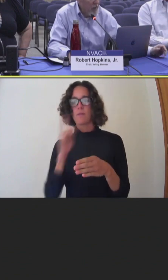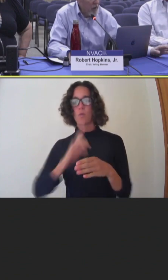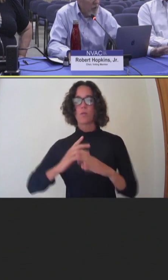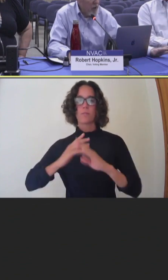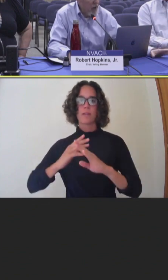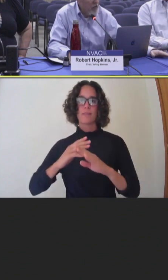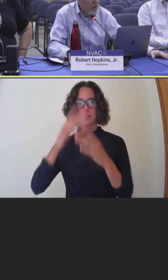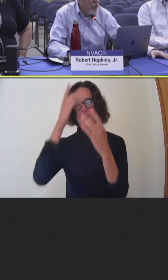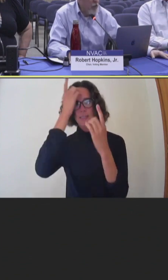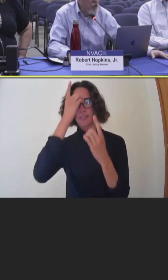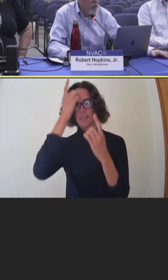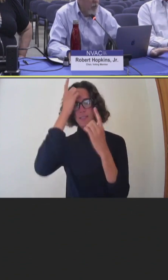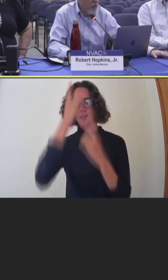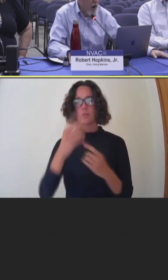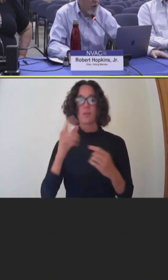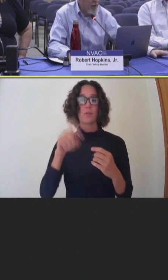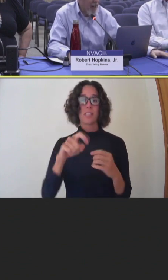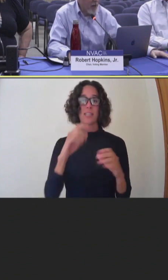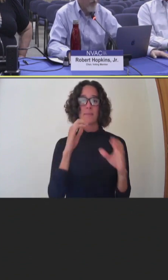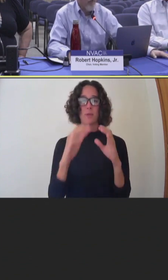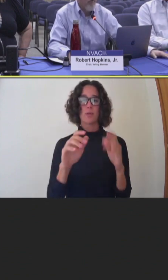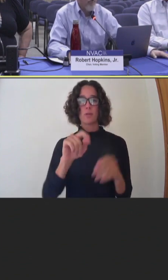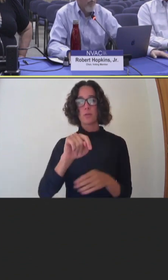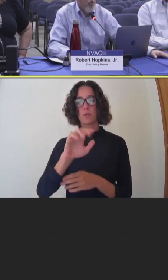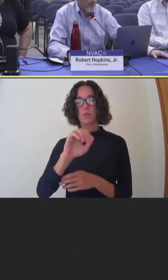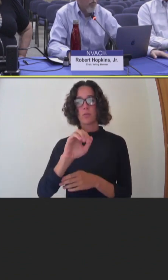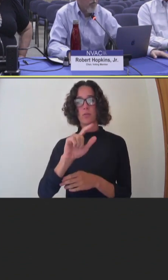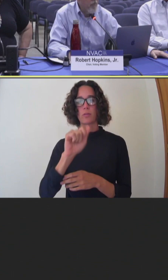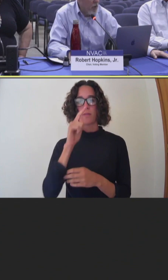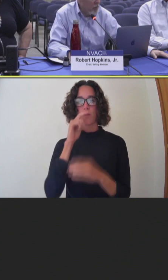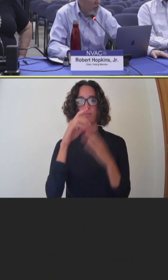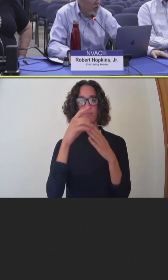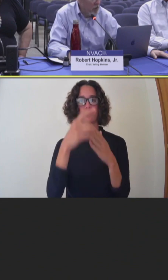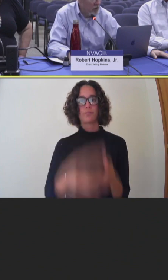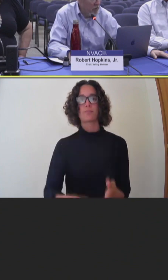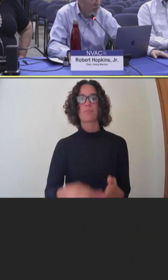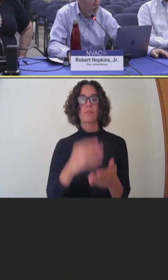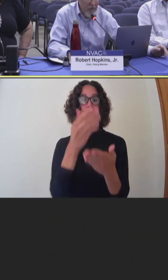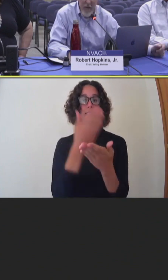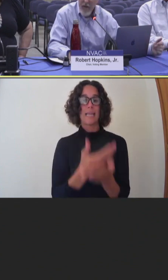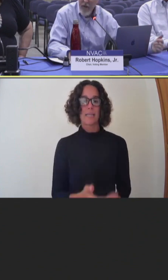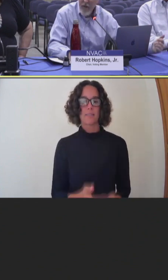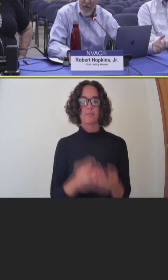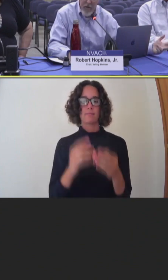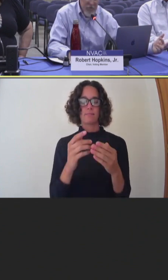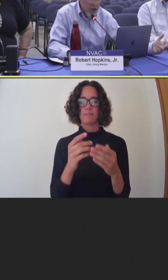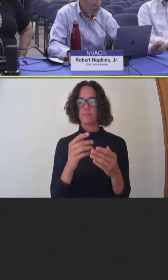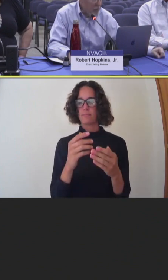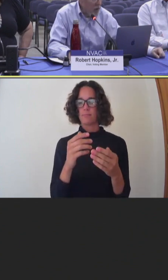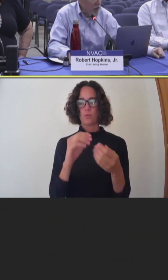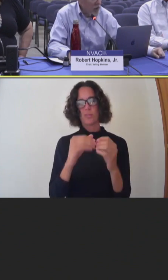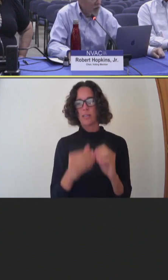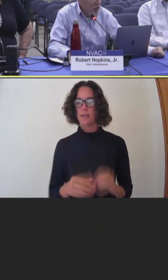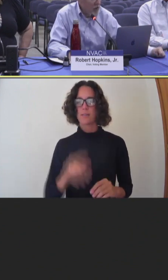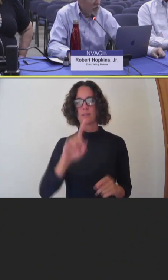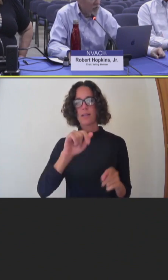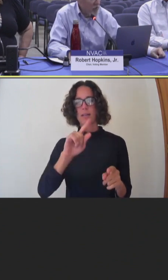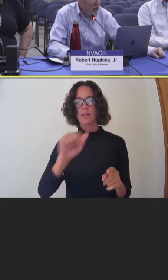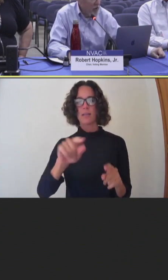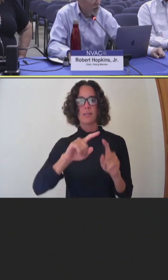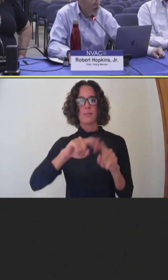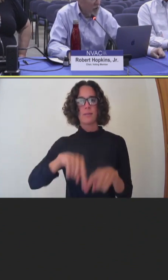and communication tools to provide data-driven support for immunization. The second bucket